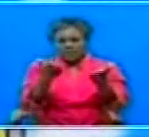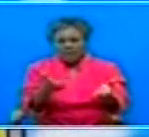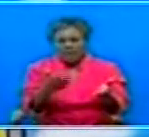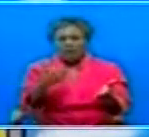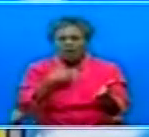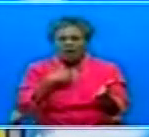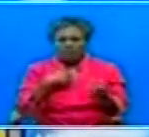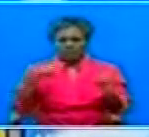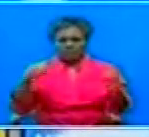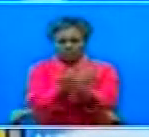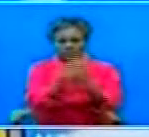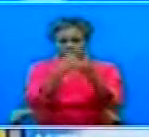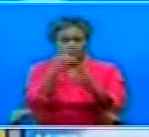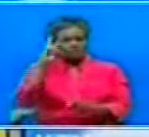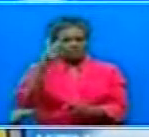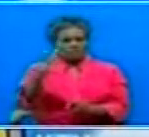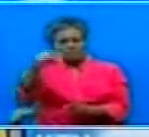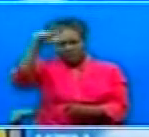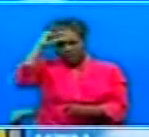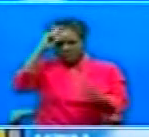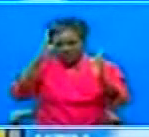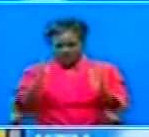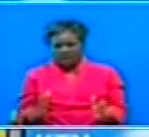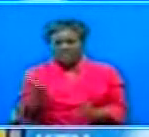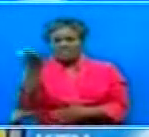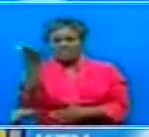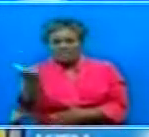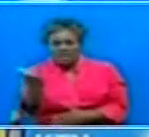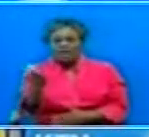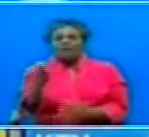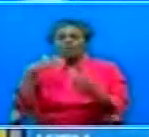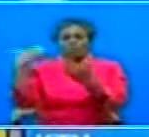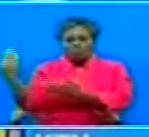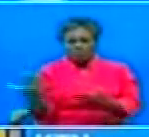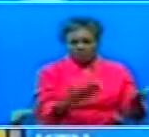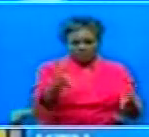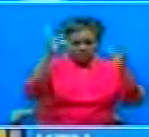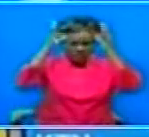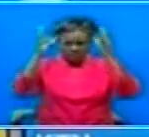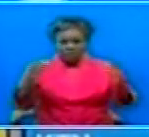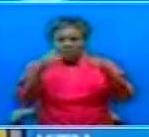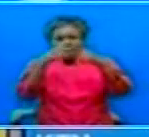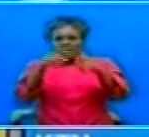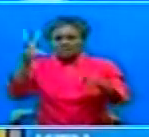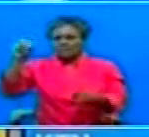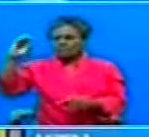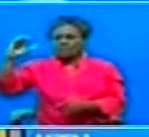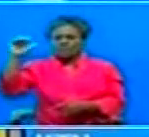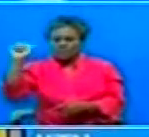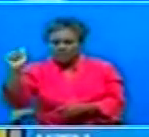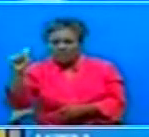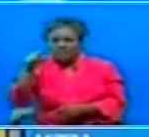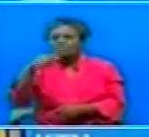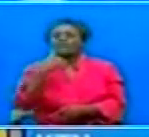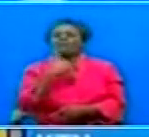with divergent views. Makueni Governor Prof. Kivutha Kibwana has welcomed that move, but MCAs who are now staring